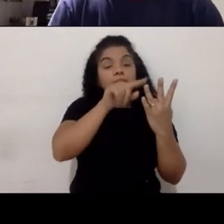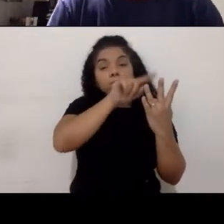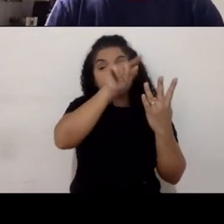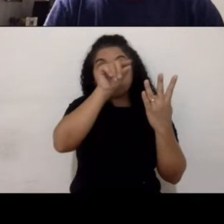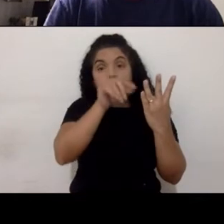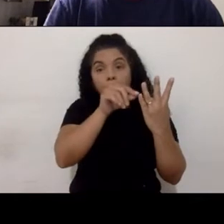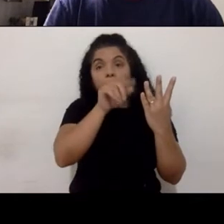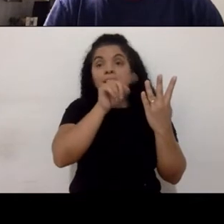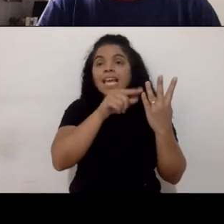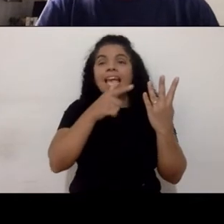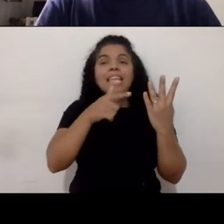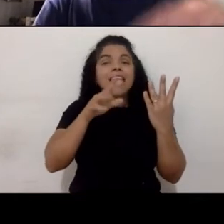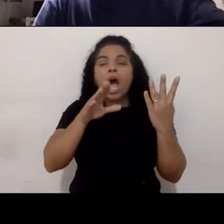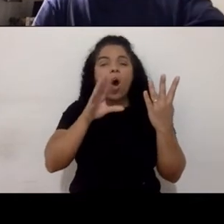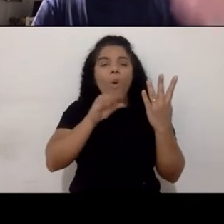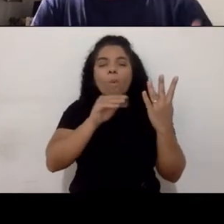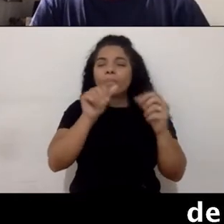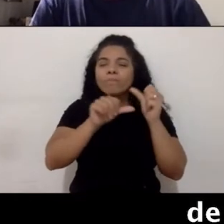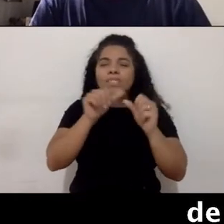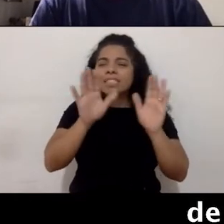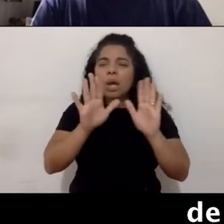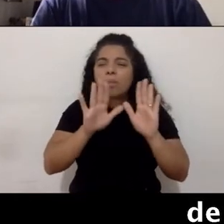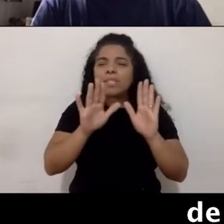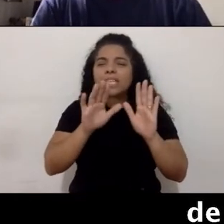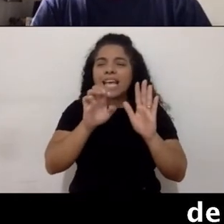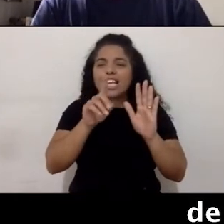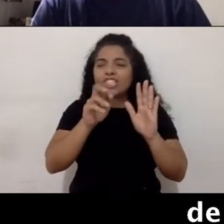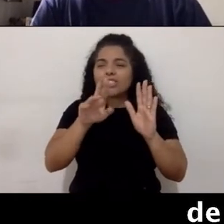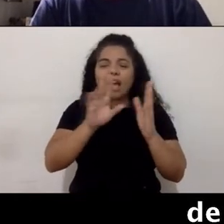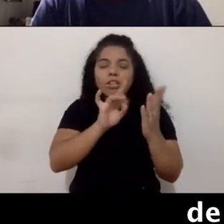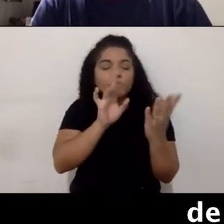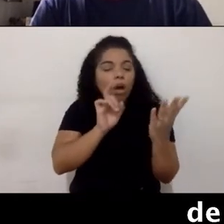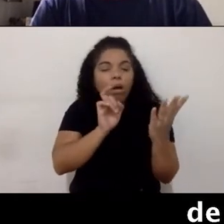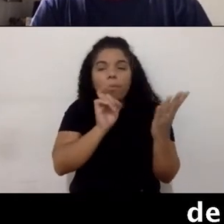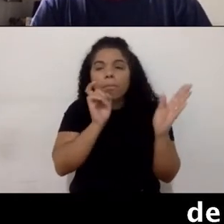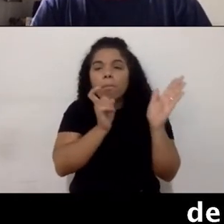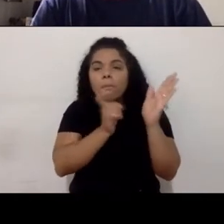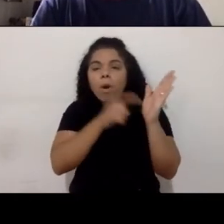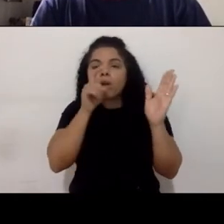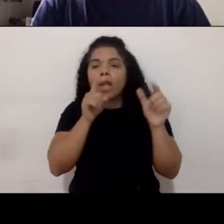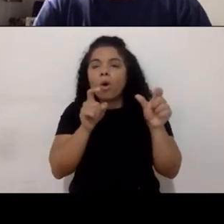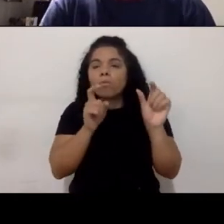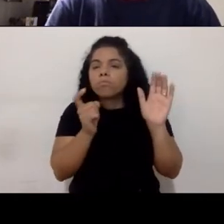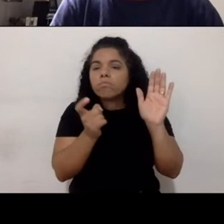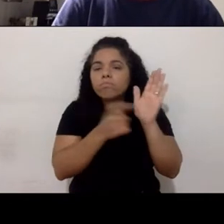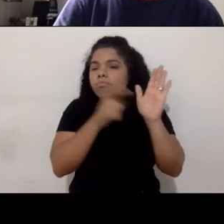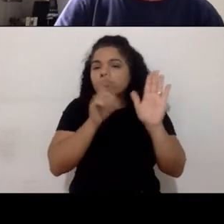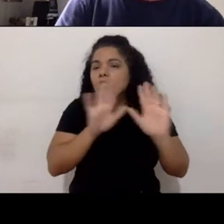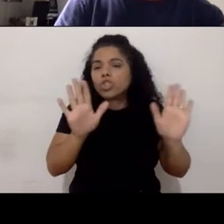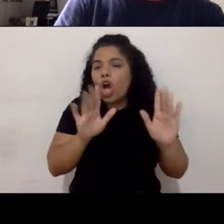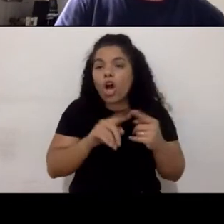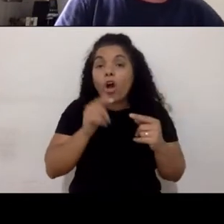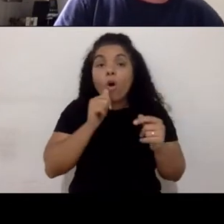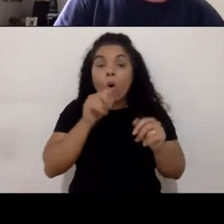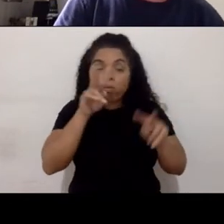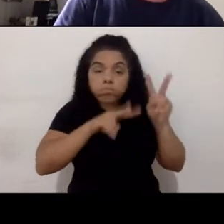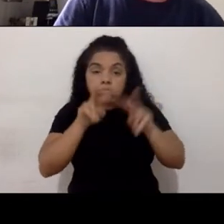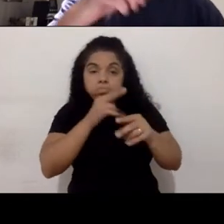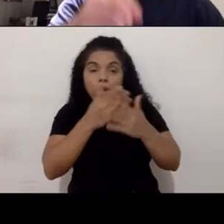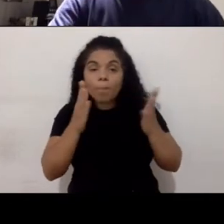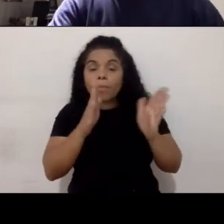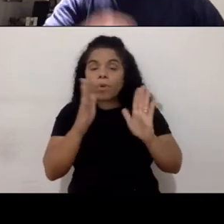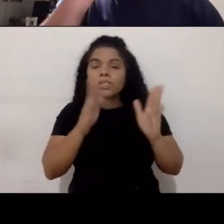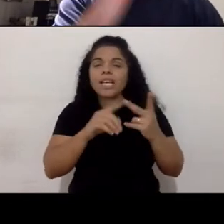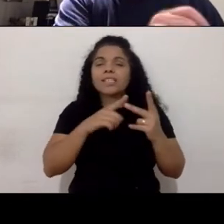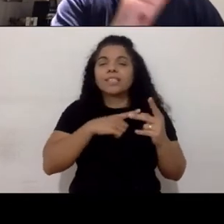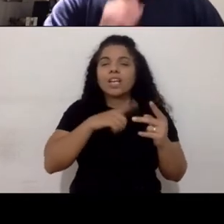clicking a button, maybe reviewing something where you have governance, process, and compliance. It means that somebody has to review it. You can review it, but